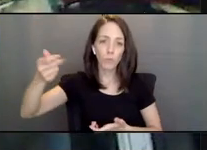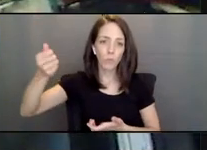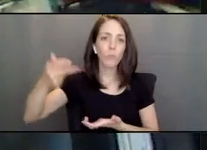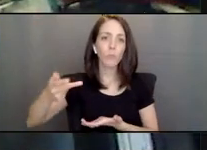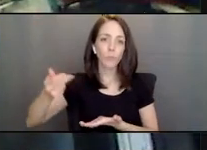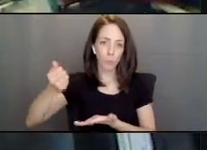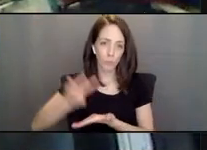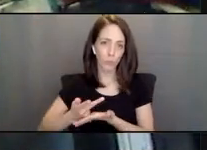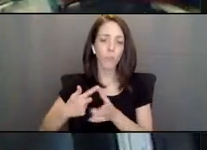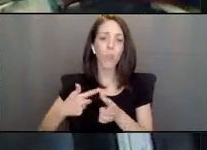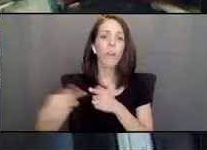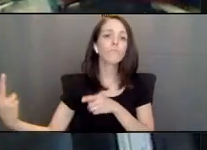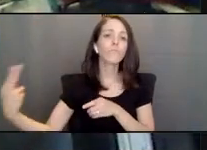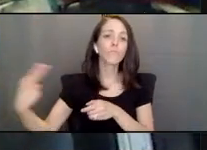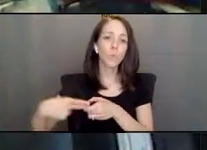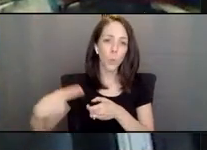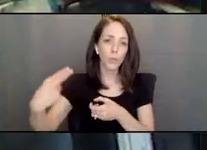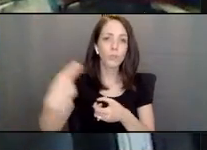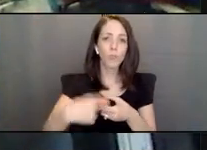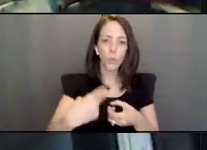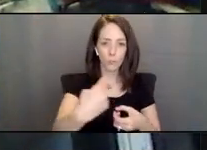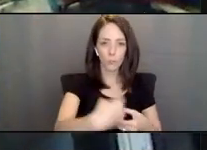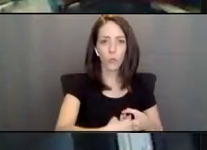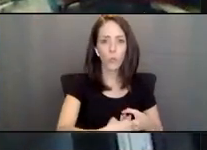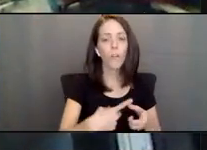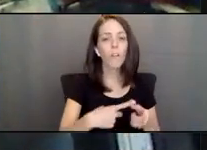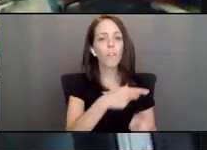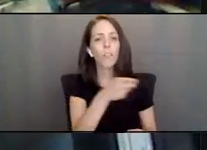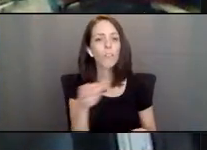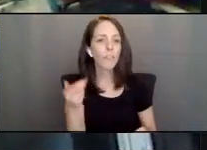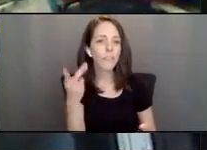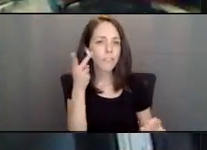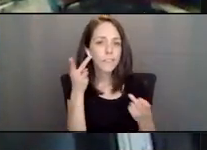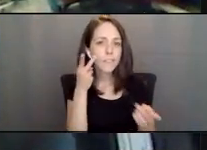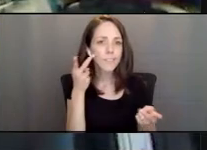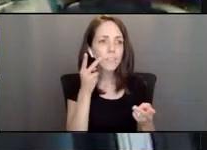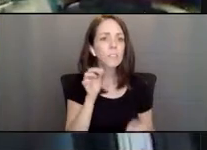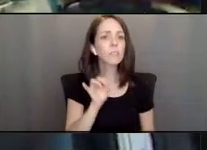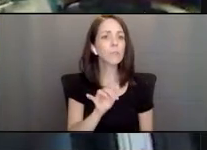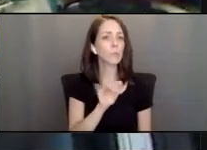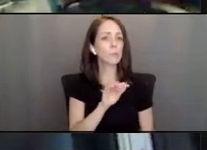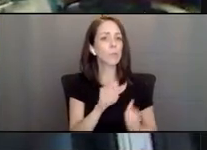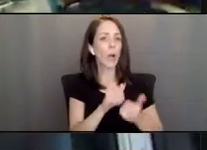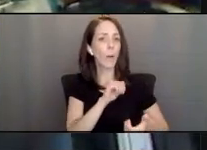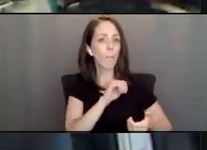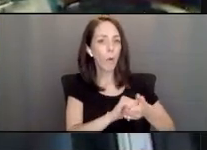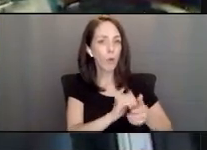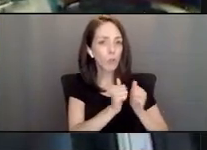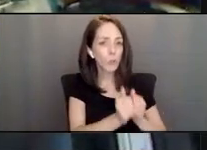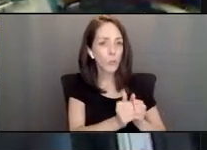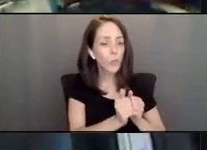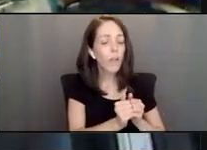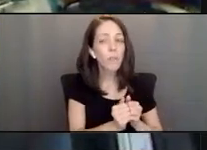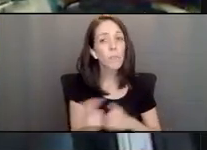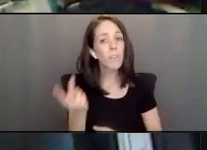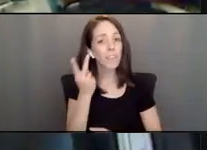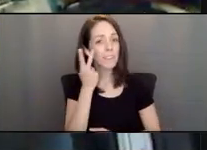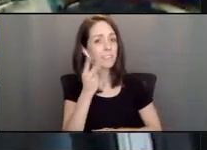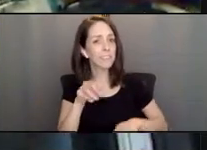on board, watching the behavior, watching the demonstration of action rather than